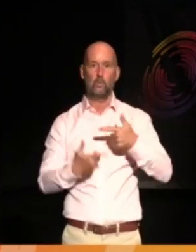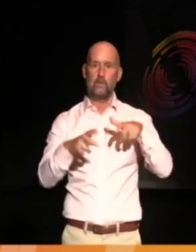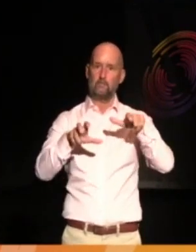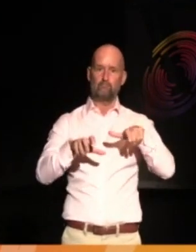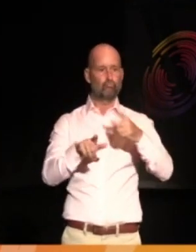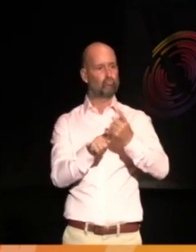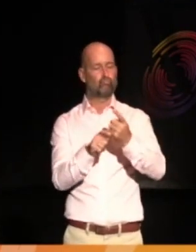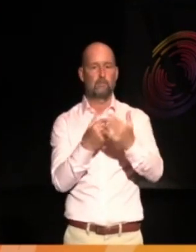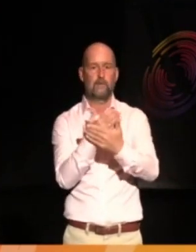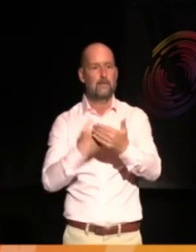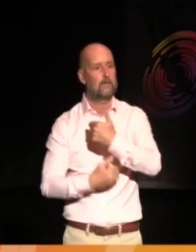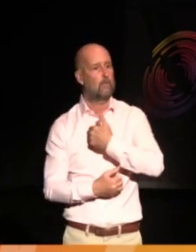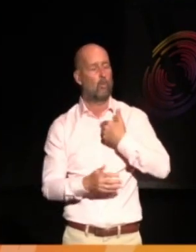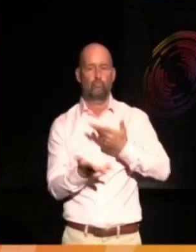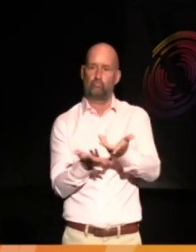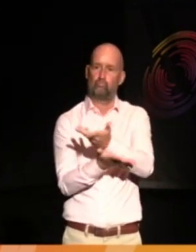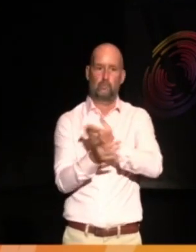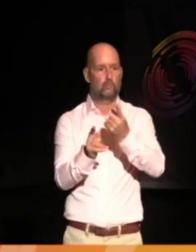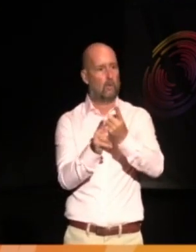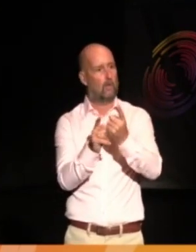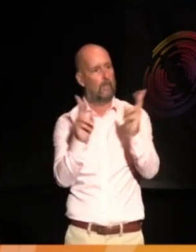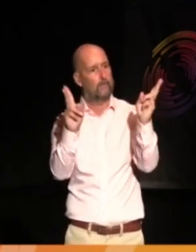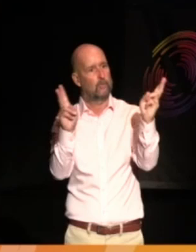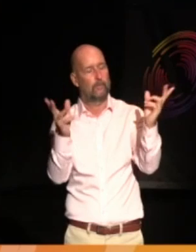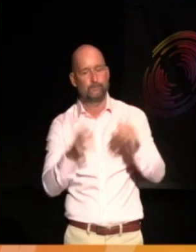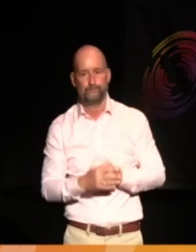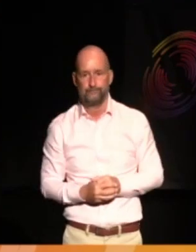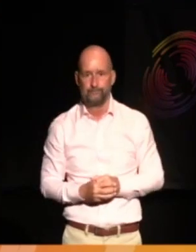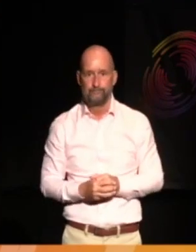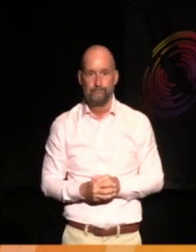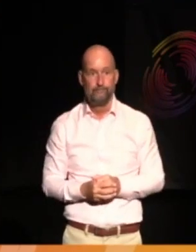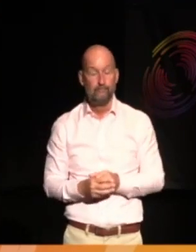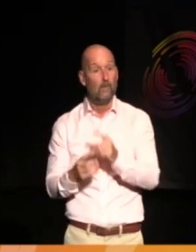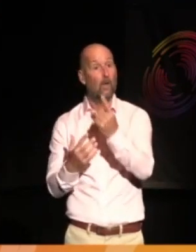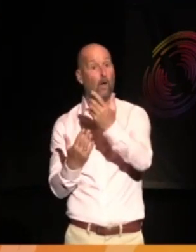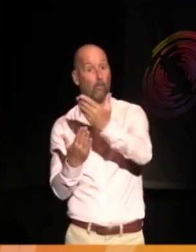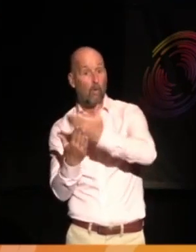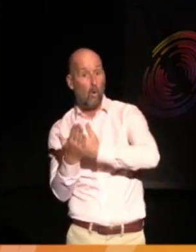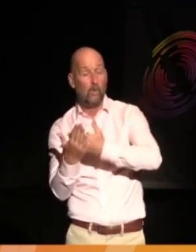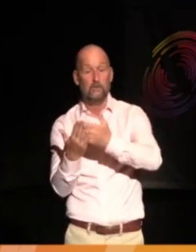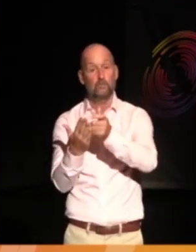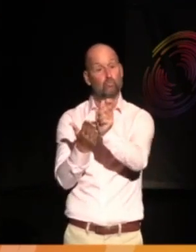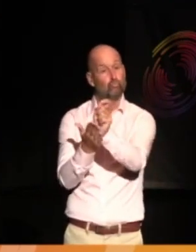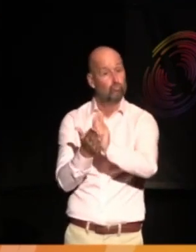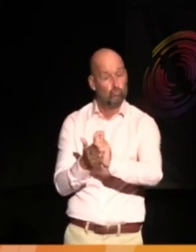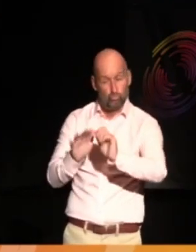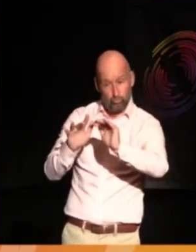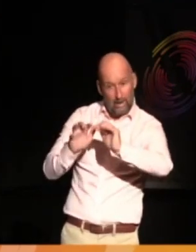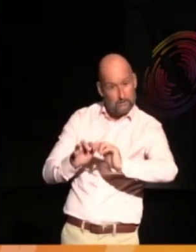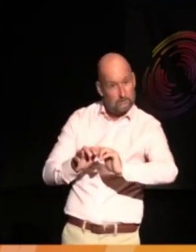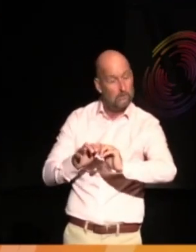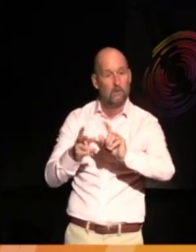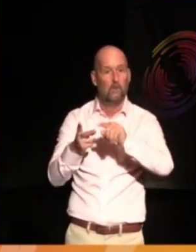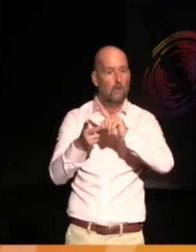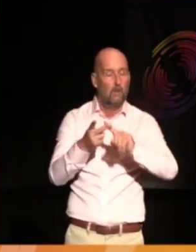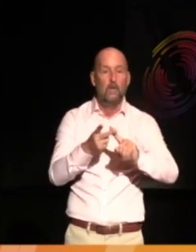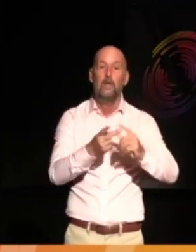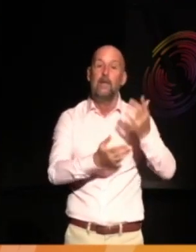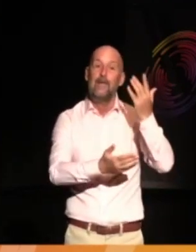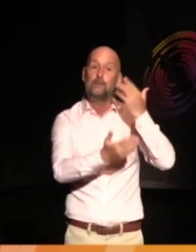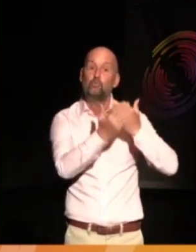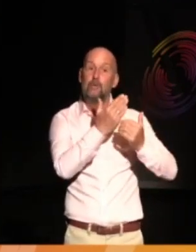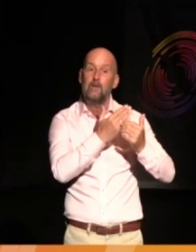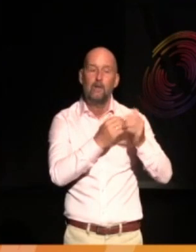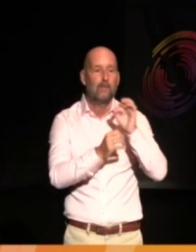rights. And that doesn't just obviously include poets and writers, it includes all kinds of people who history will never